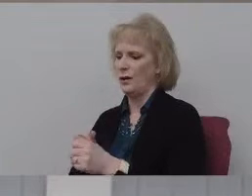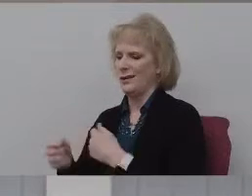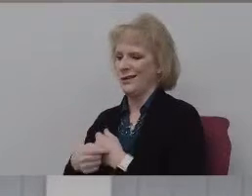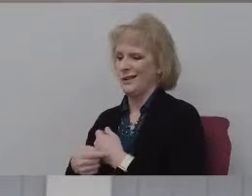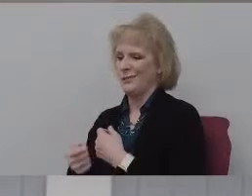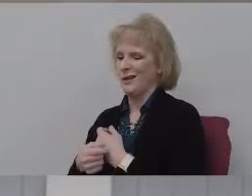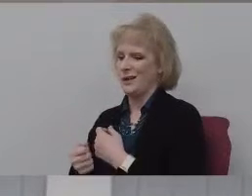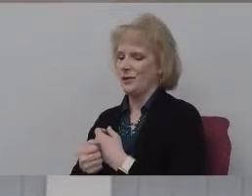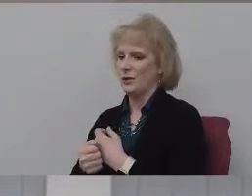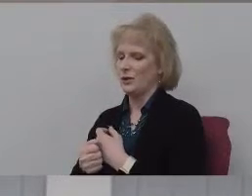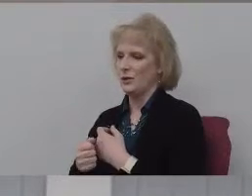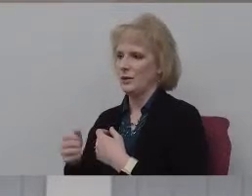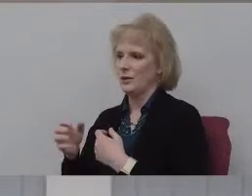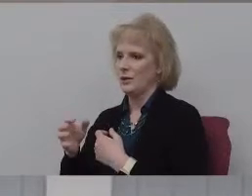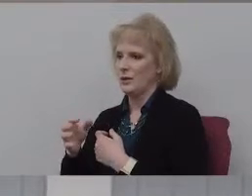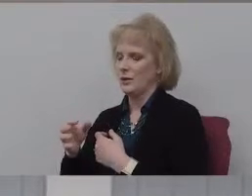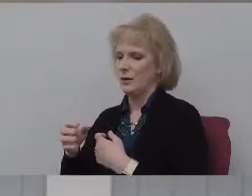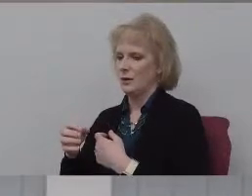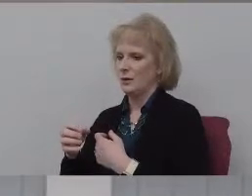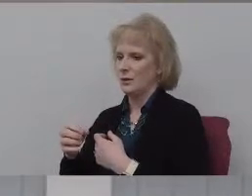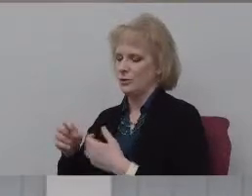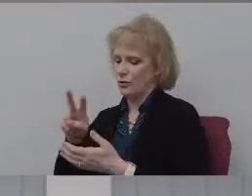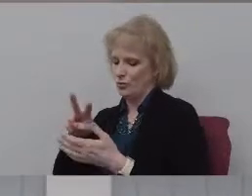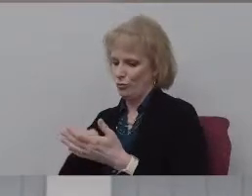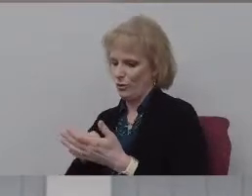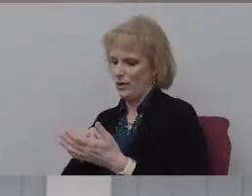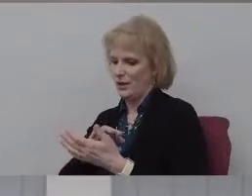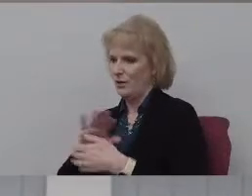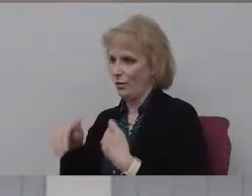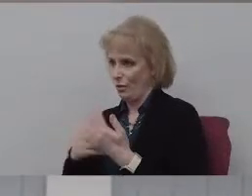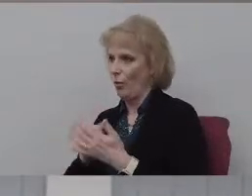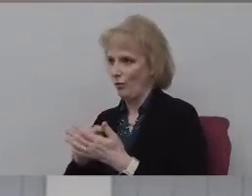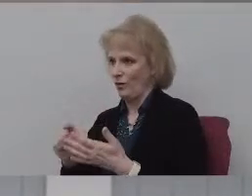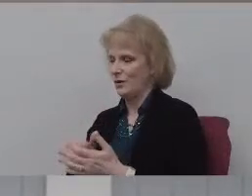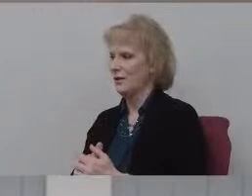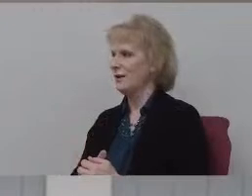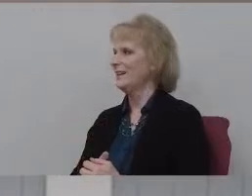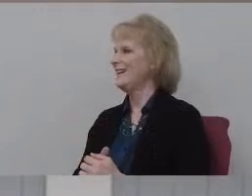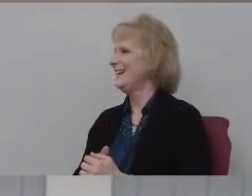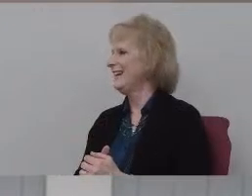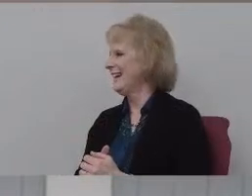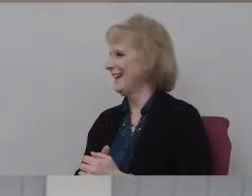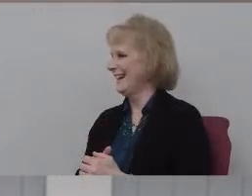disobey me and read farther than I instruct. All right?